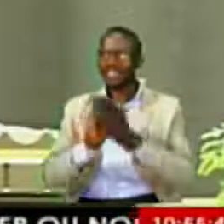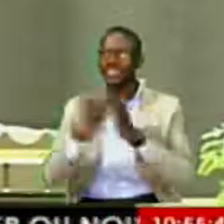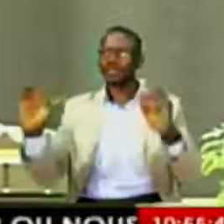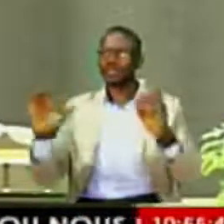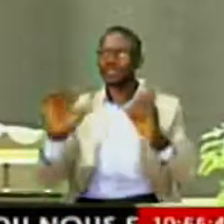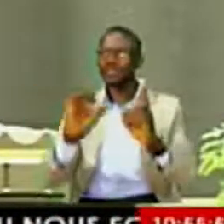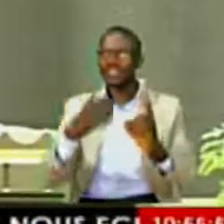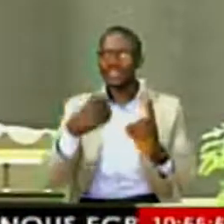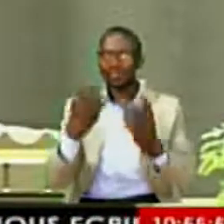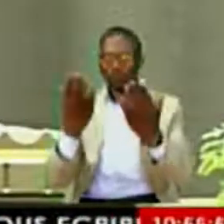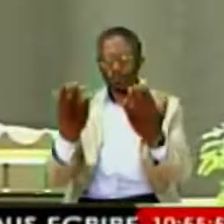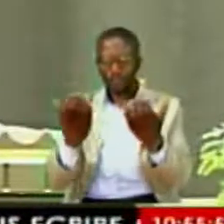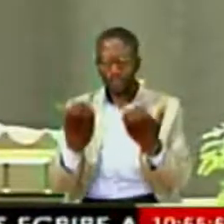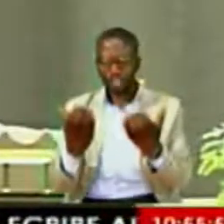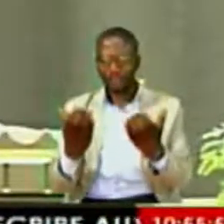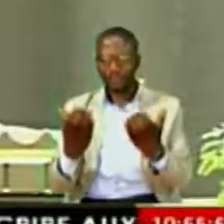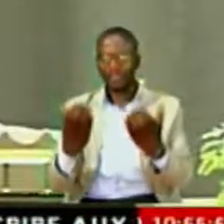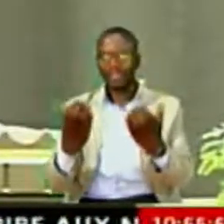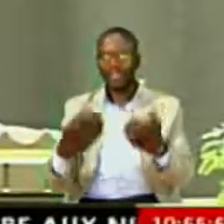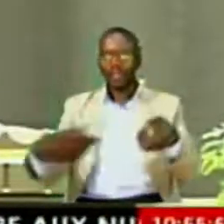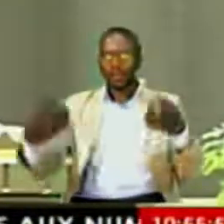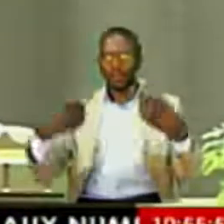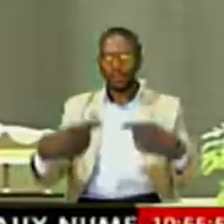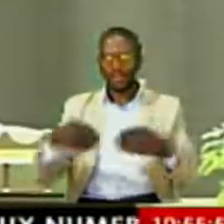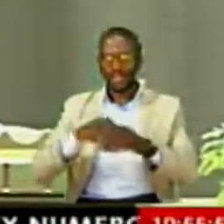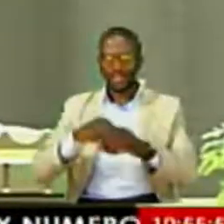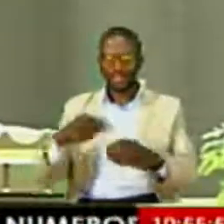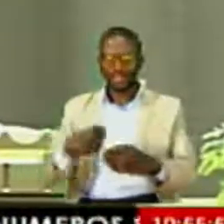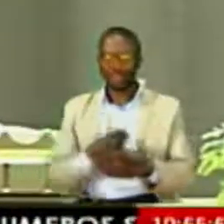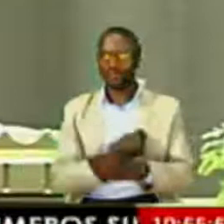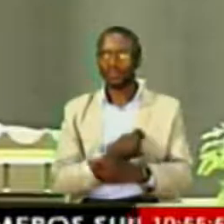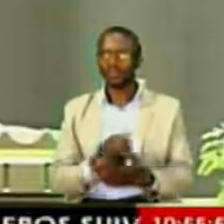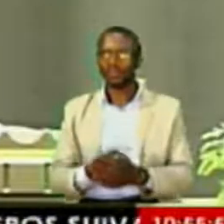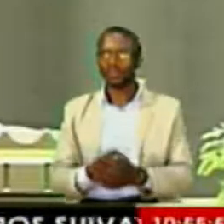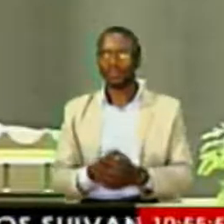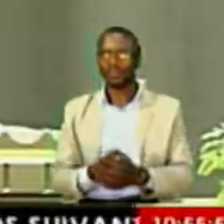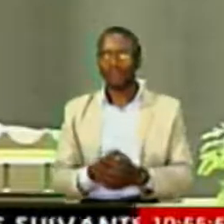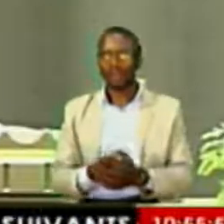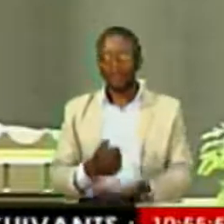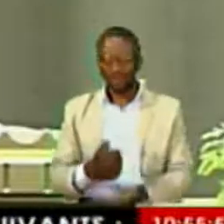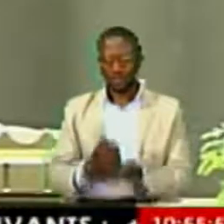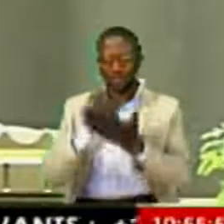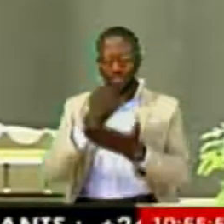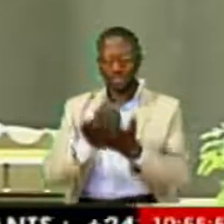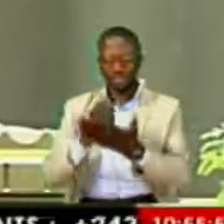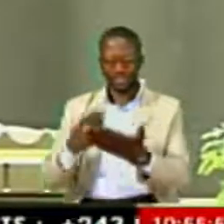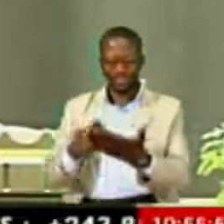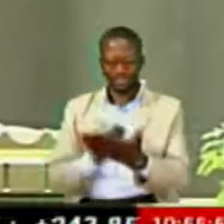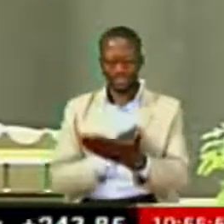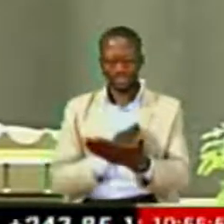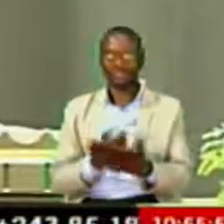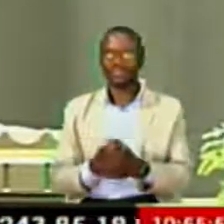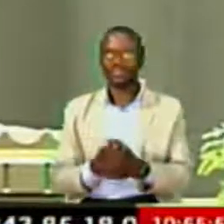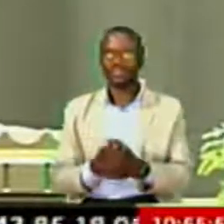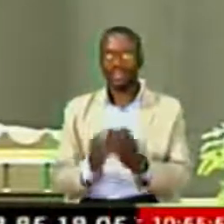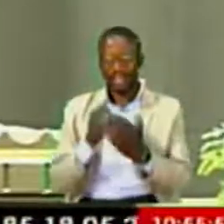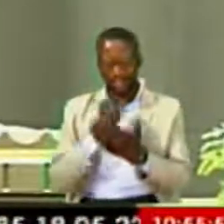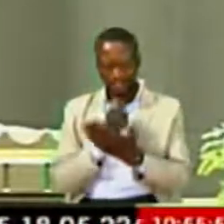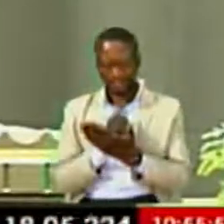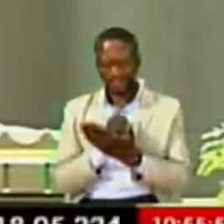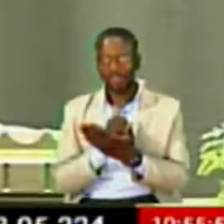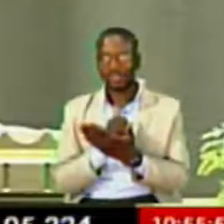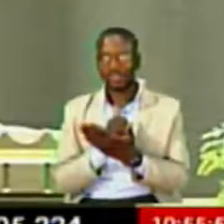veut venir à nous. He is the one who wants to come to us. Nous aider. And help us. Amen.